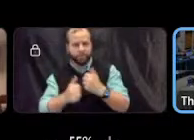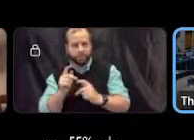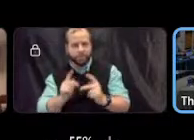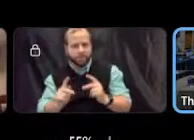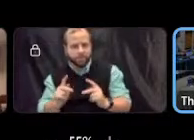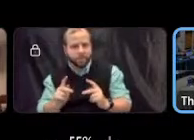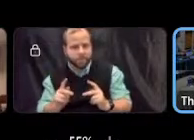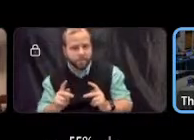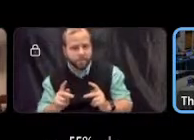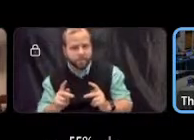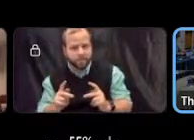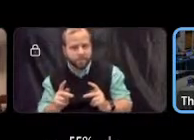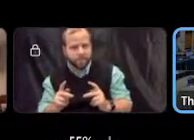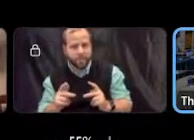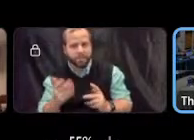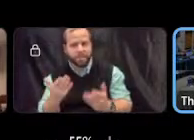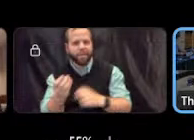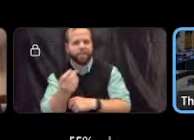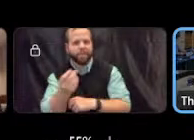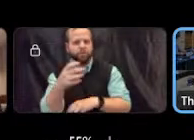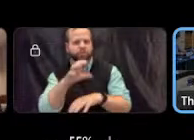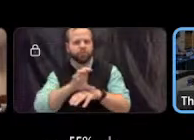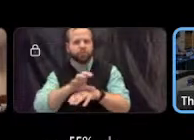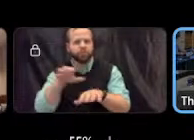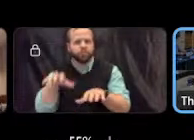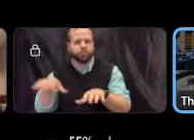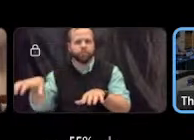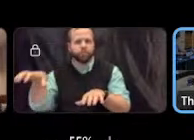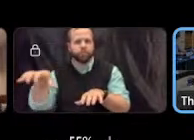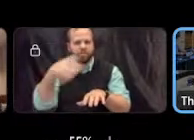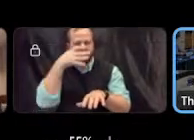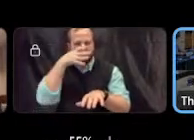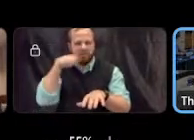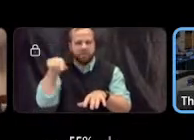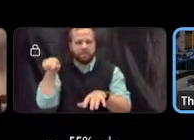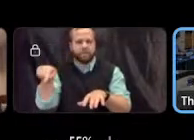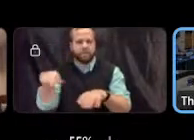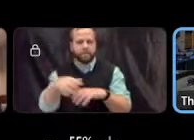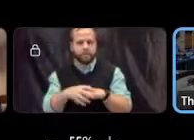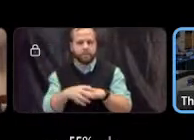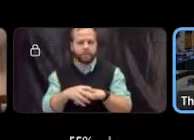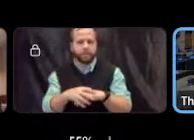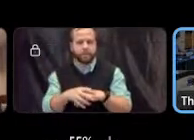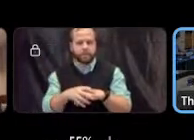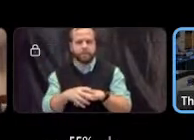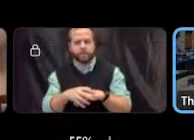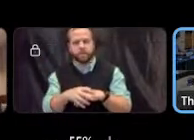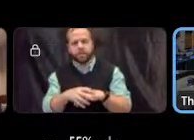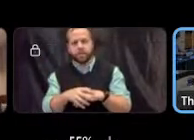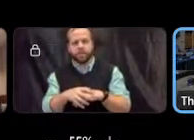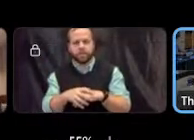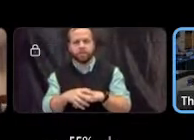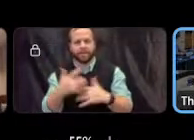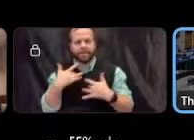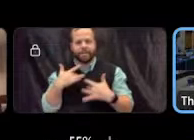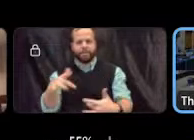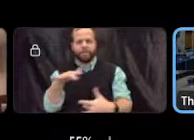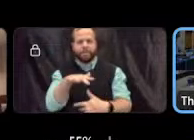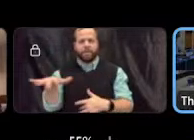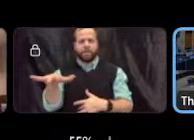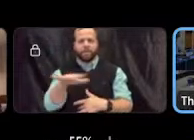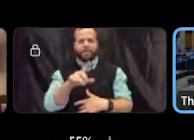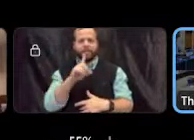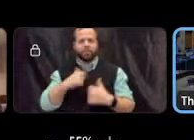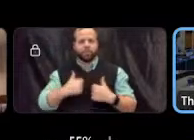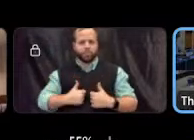predominantly residential. There are a couple of churches not too far away from this site, but generally it's residential and at